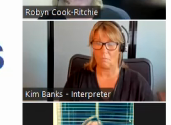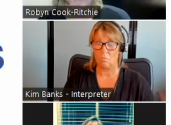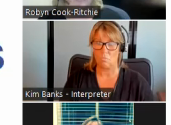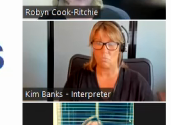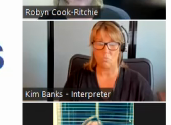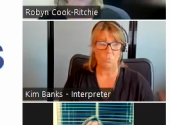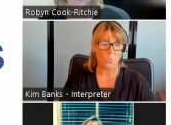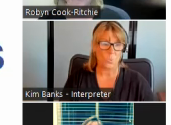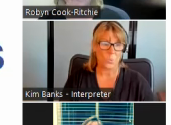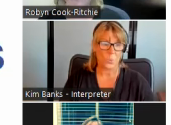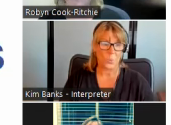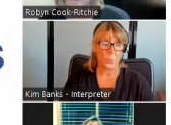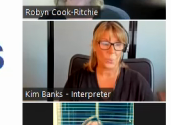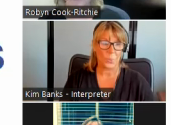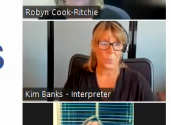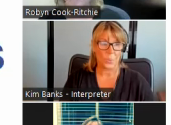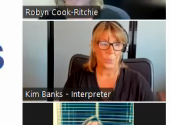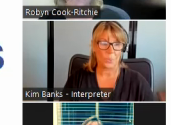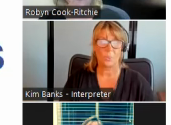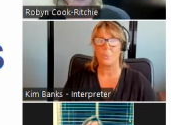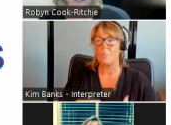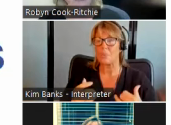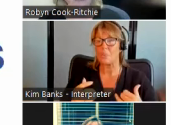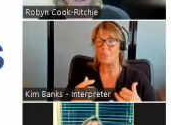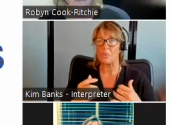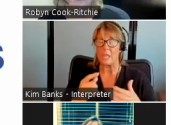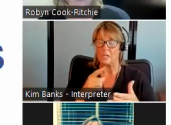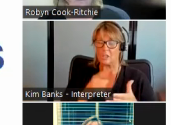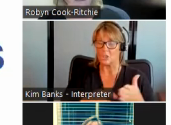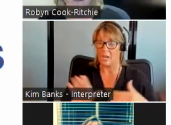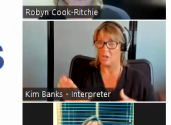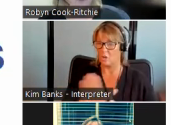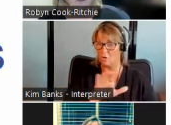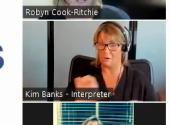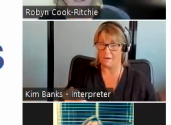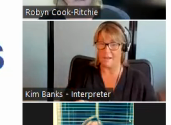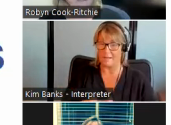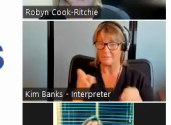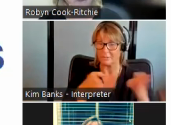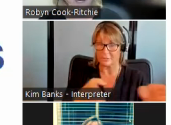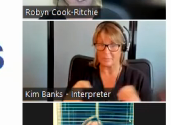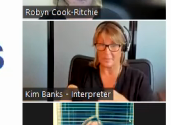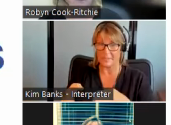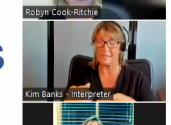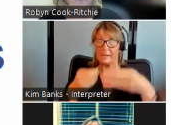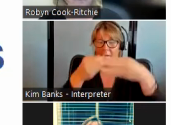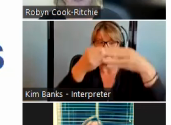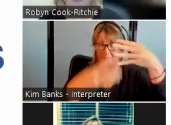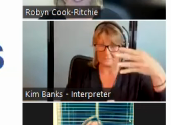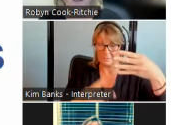Okay, so check your active service plans. Click on View My Cases from your